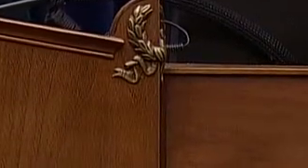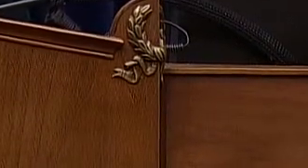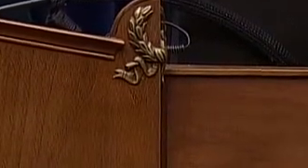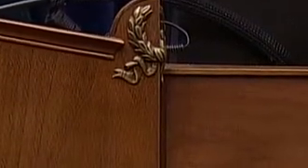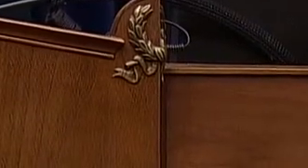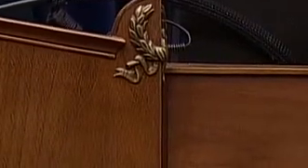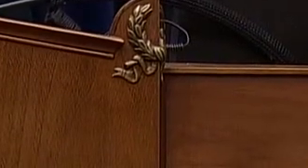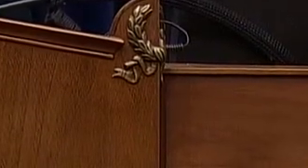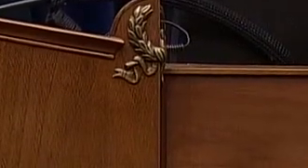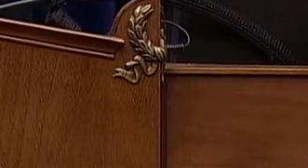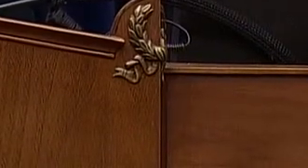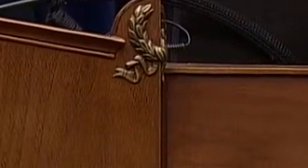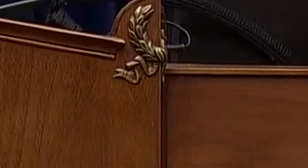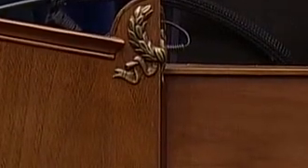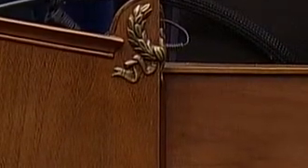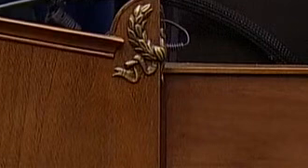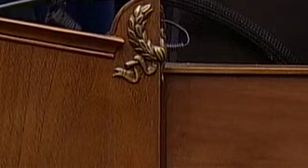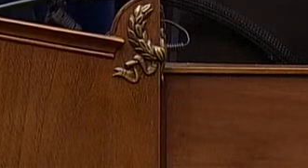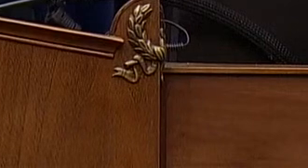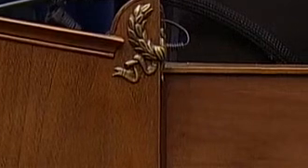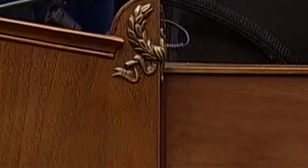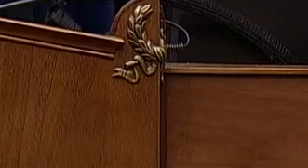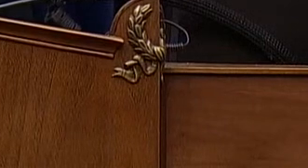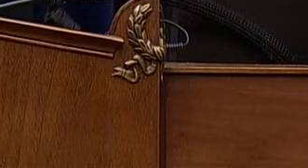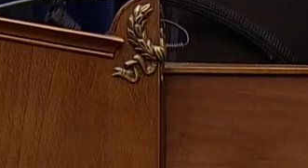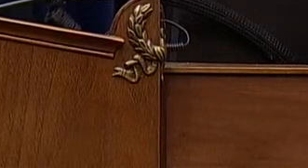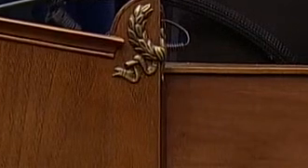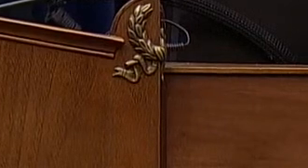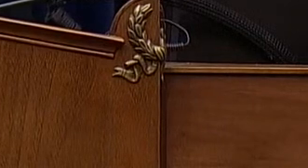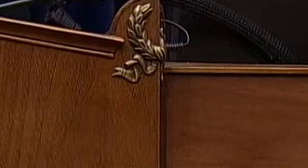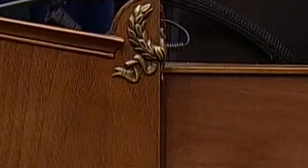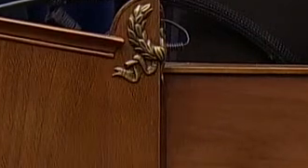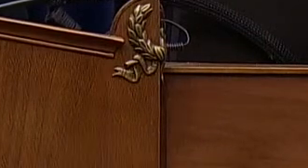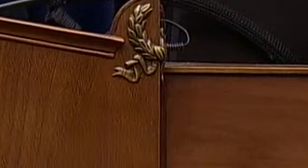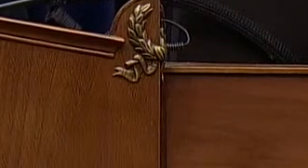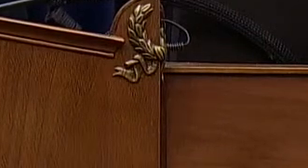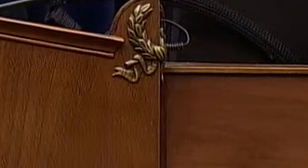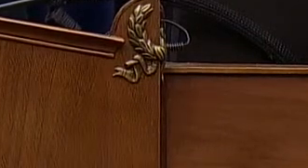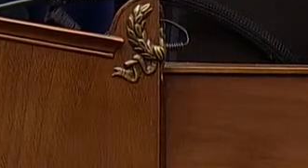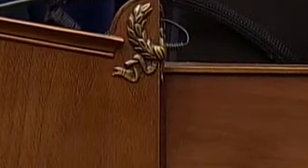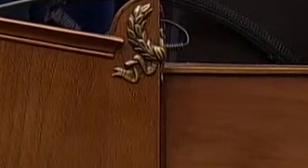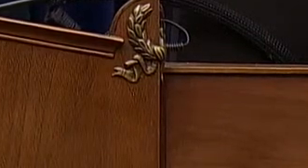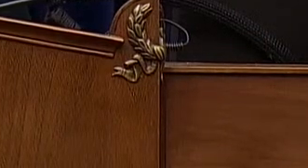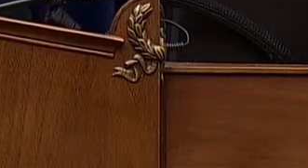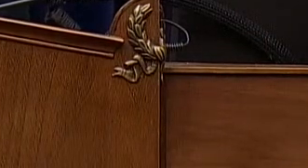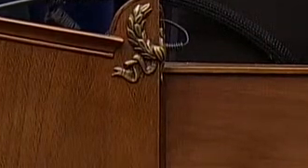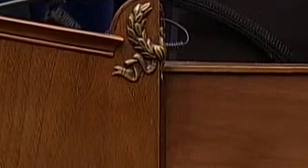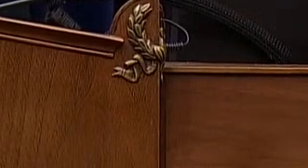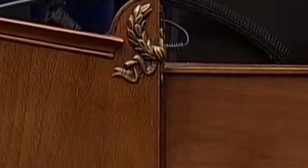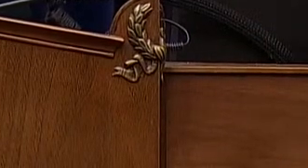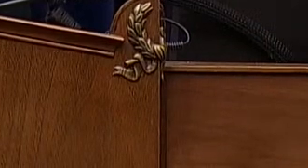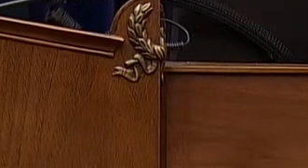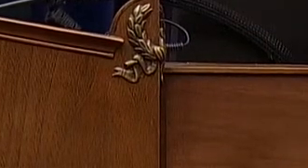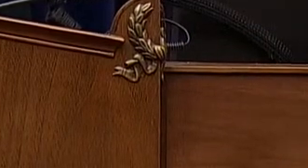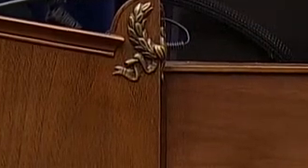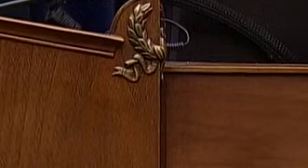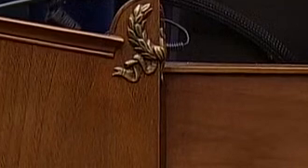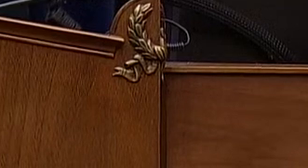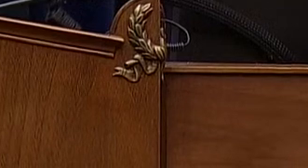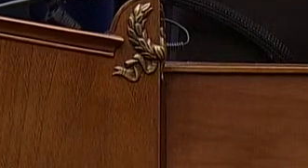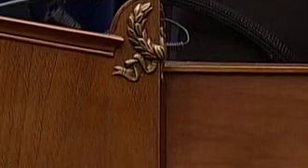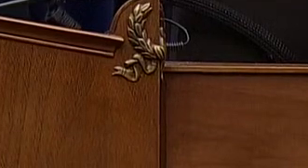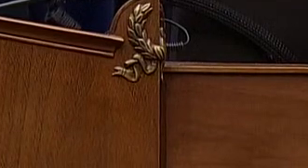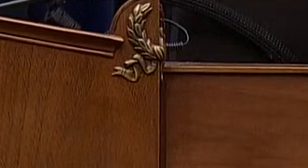though Congress and presidents have been sporadic partners to us. We have supported continuing the